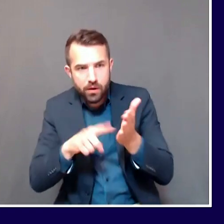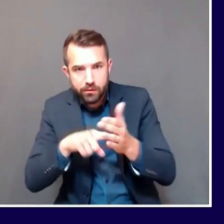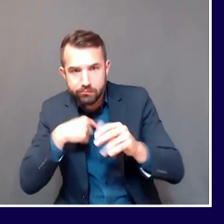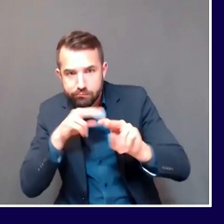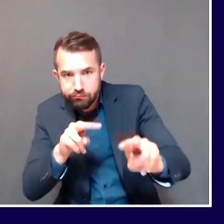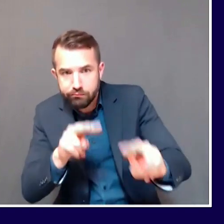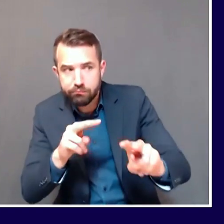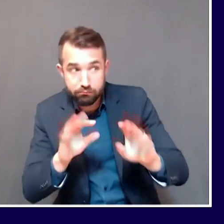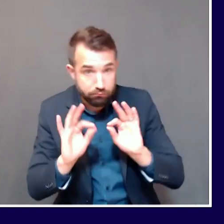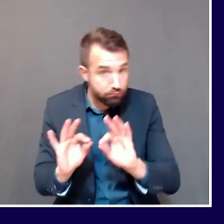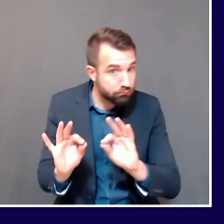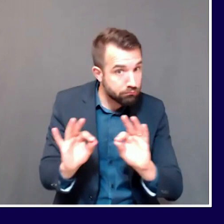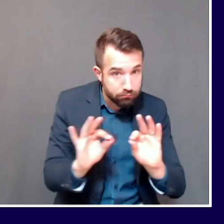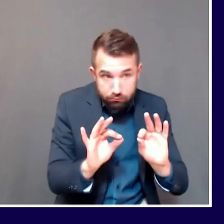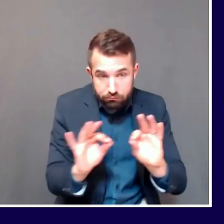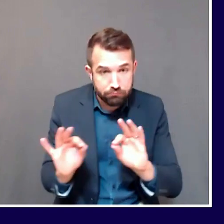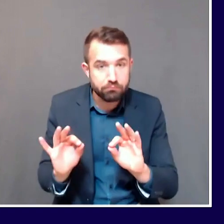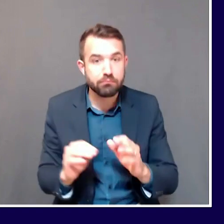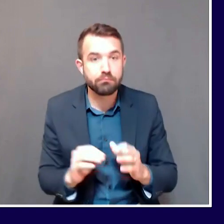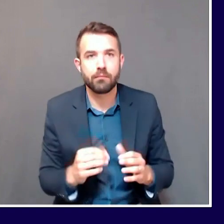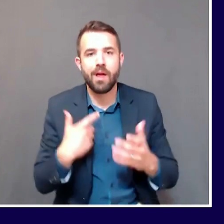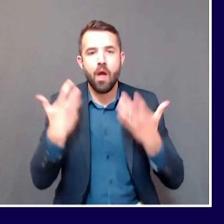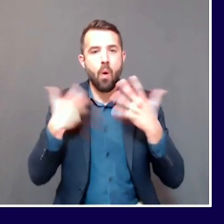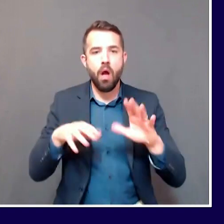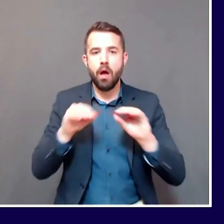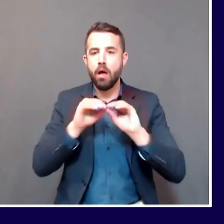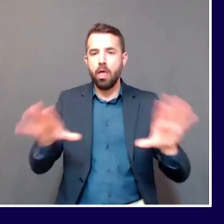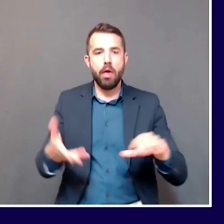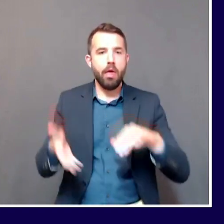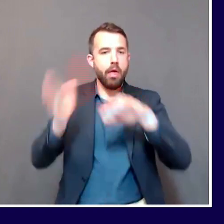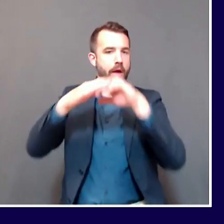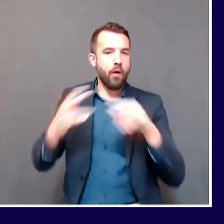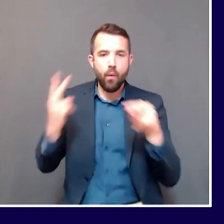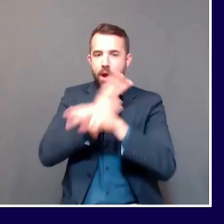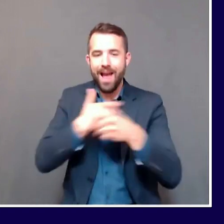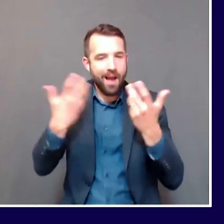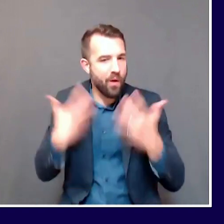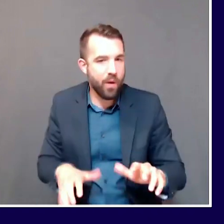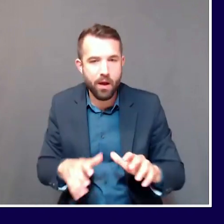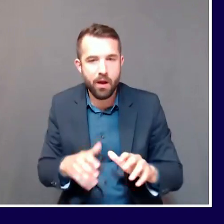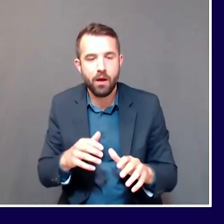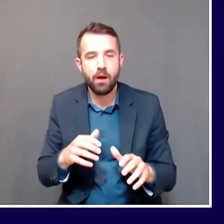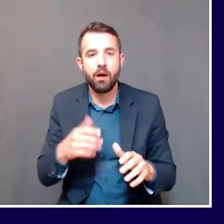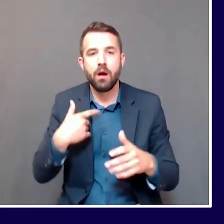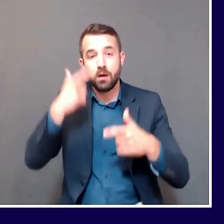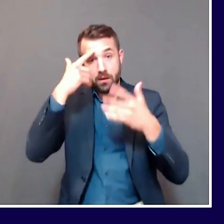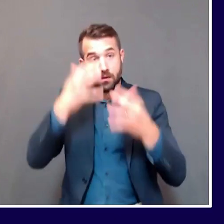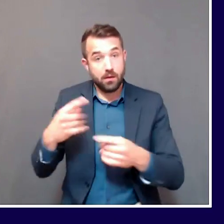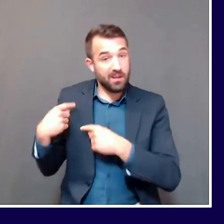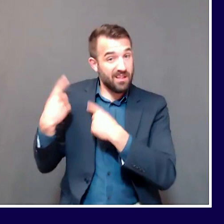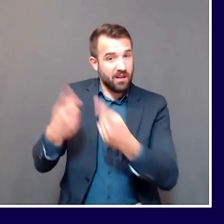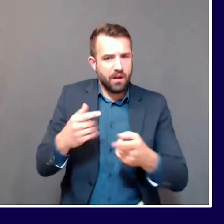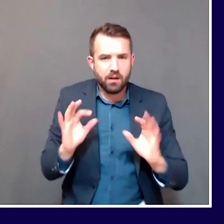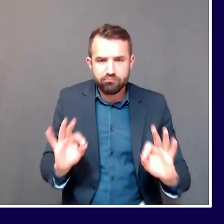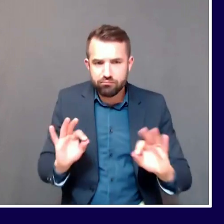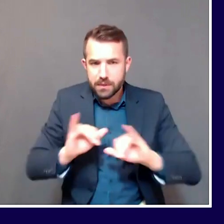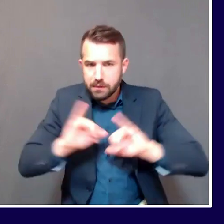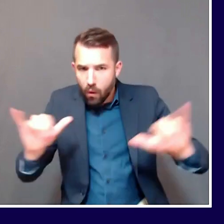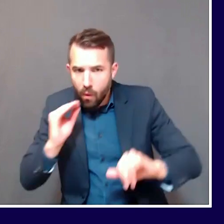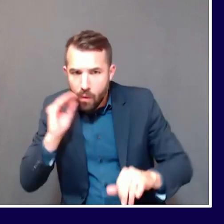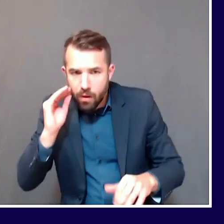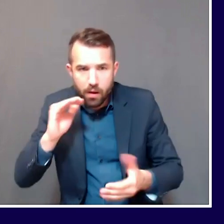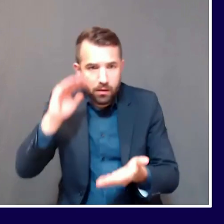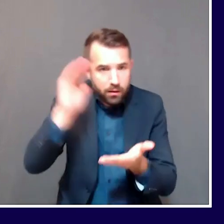at containing the spread of COVID-19 is pulling up the start date for certain bars, outdoor seating in those